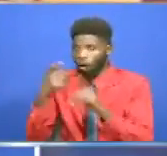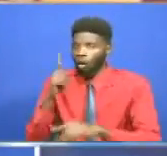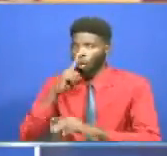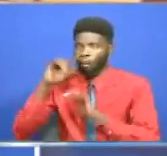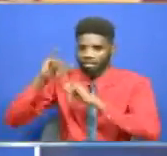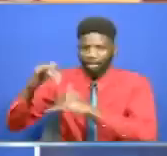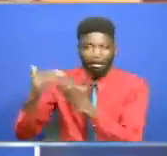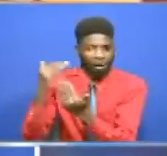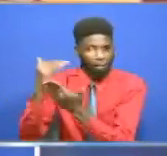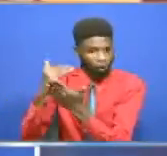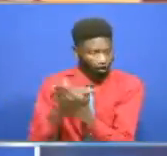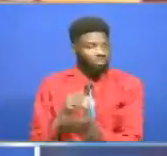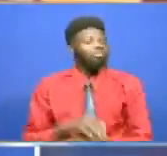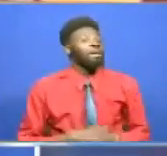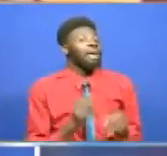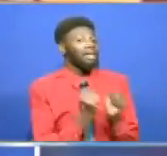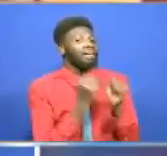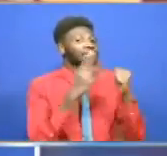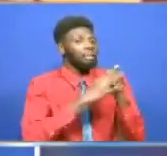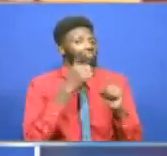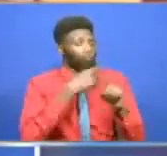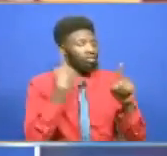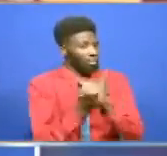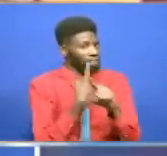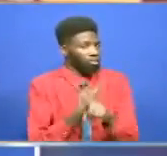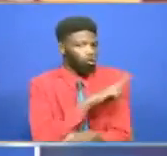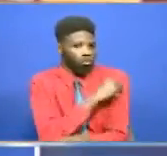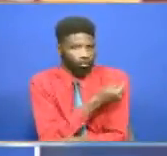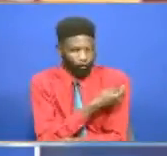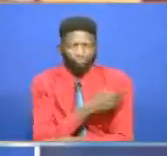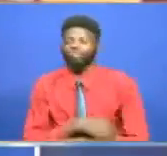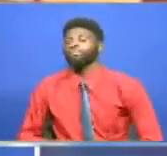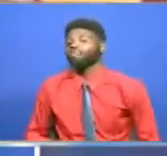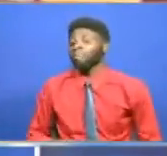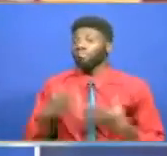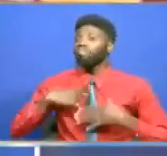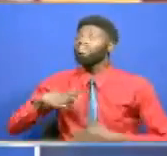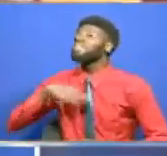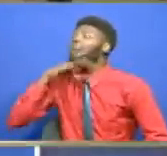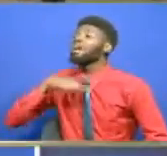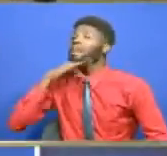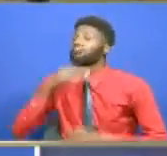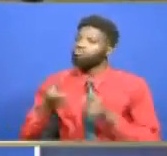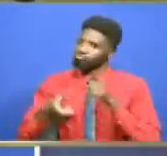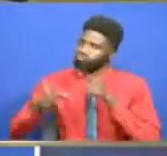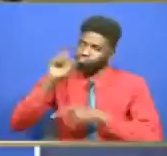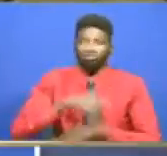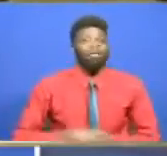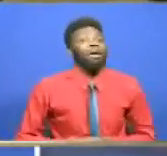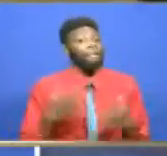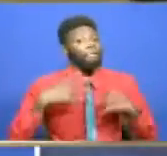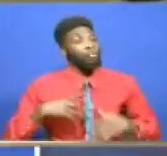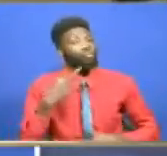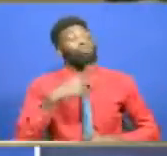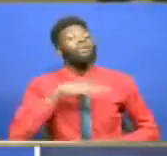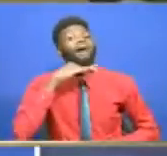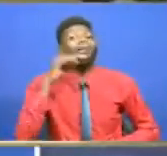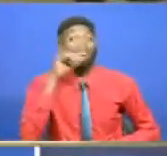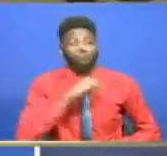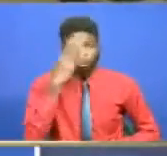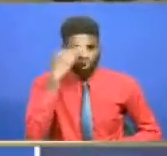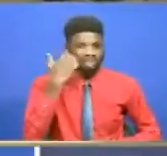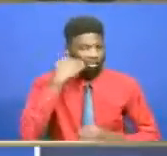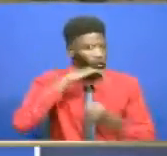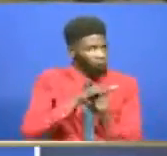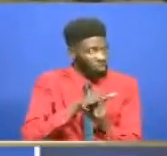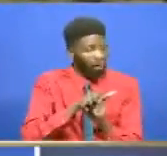program and 19 from the various health facilities. The death toll continued to rise with two more patients succumbing to the virus, bringing